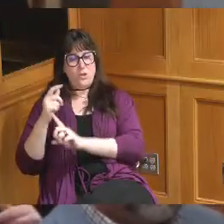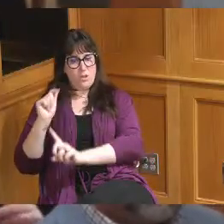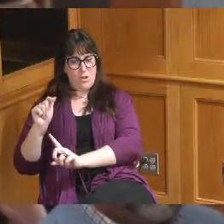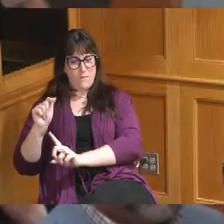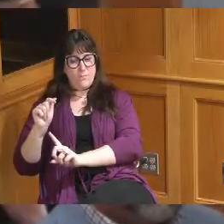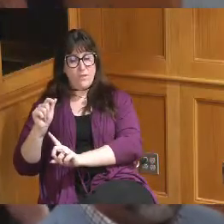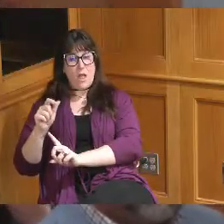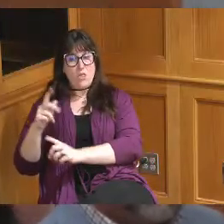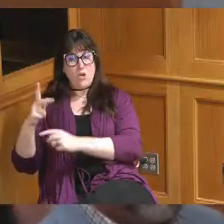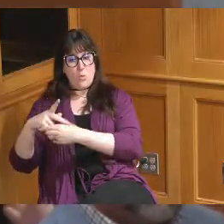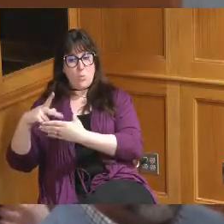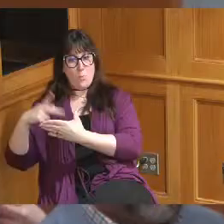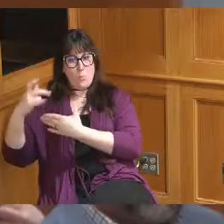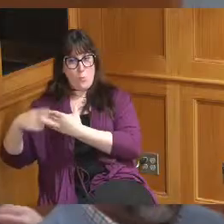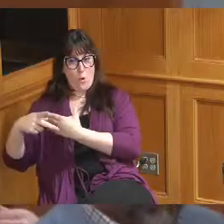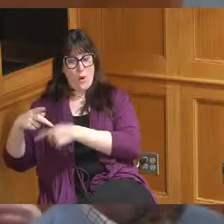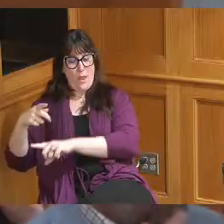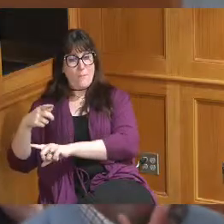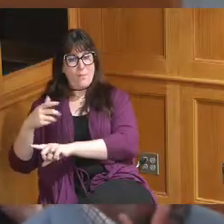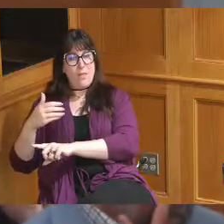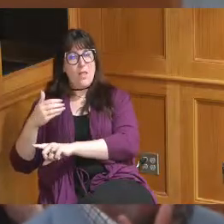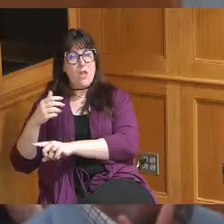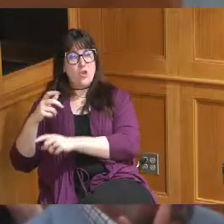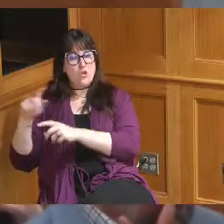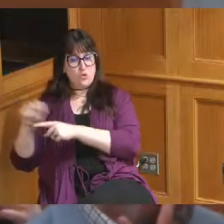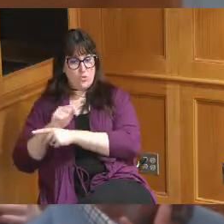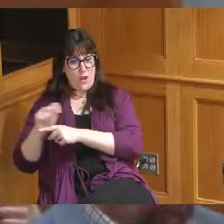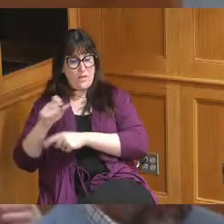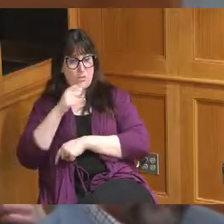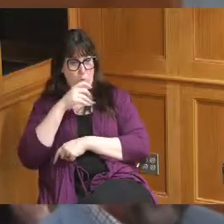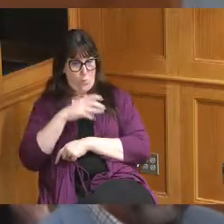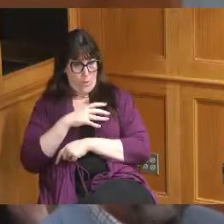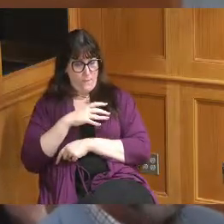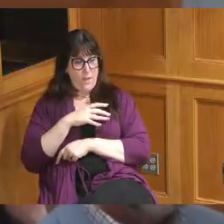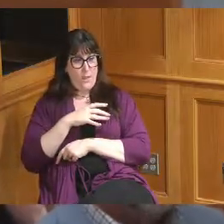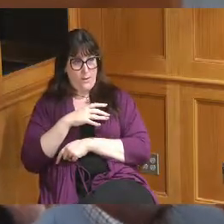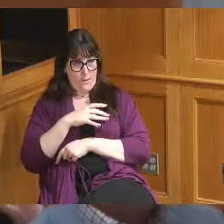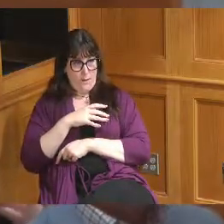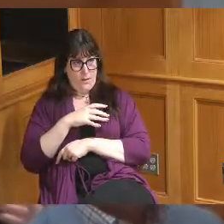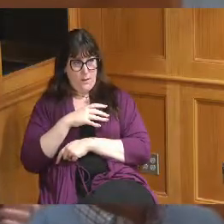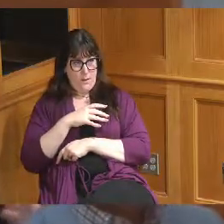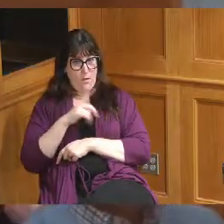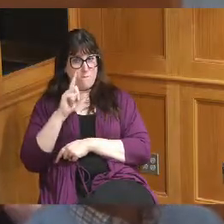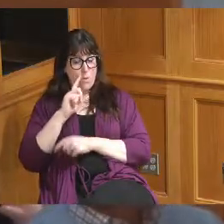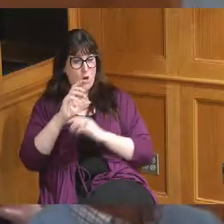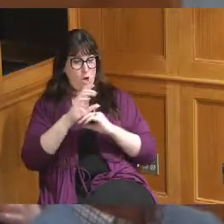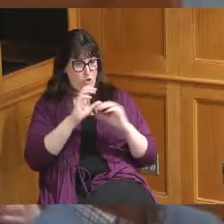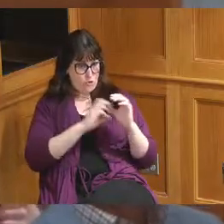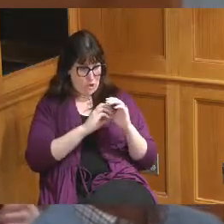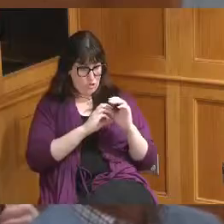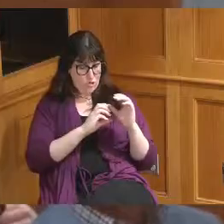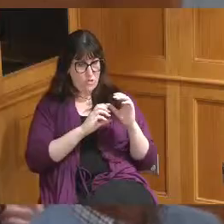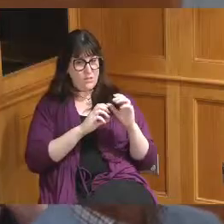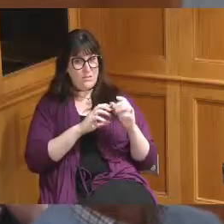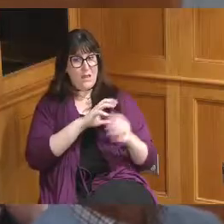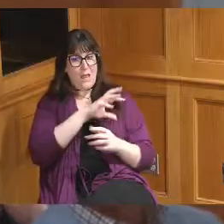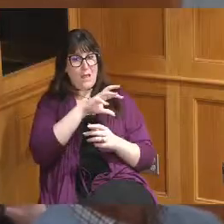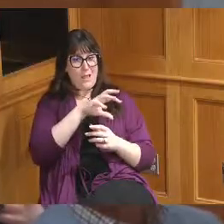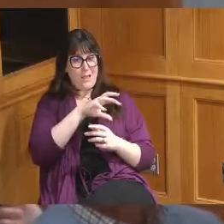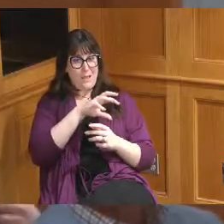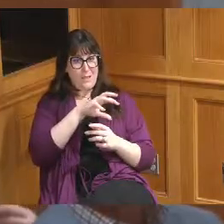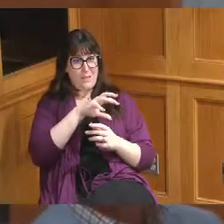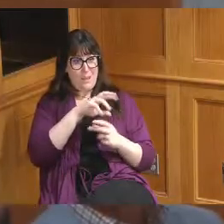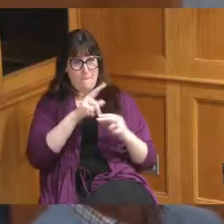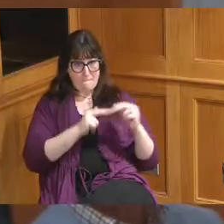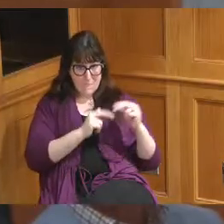trains the women that are incarcerated through a skills training for construction. So footings and